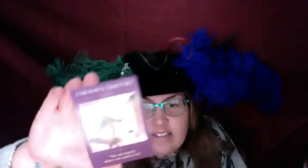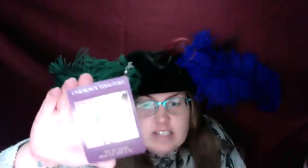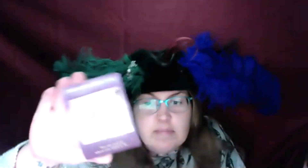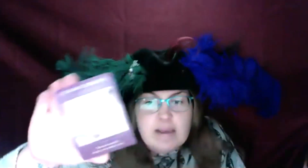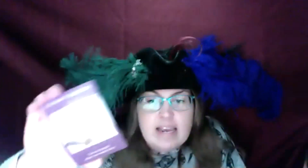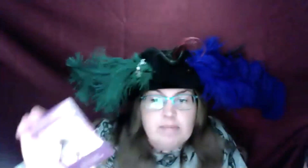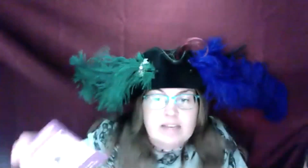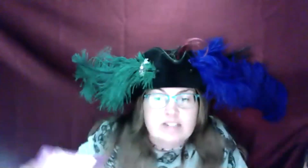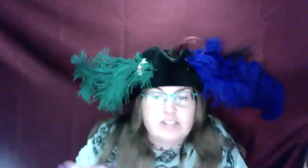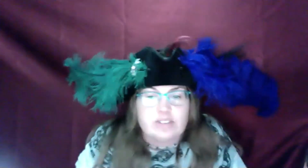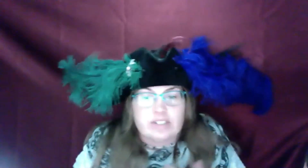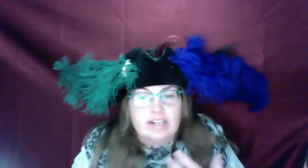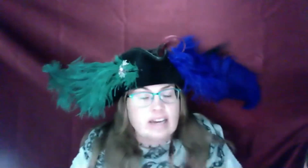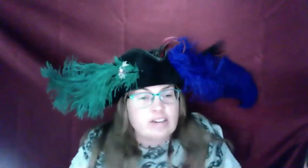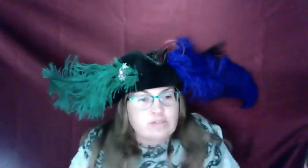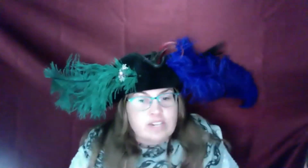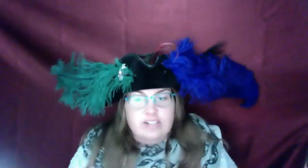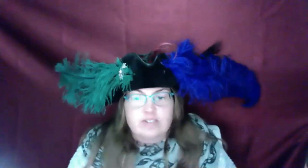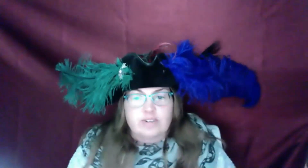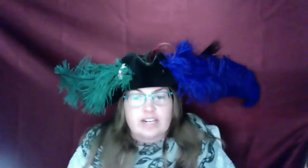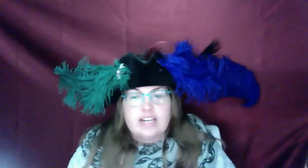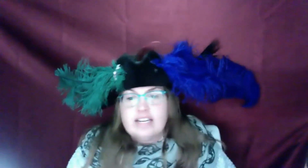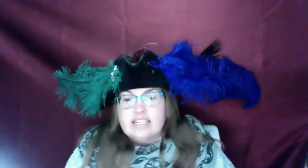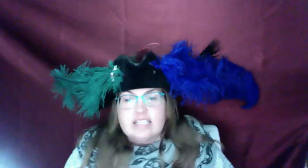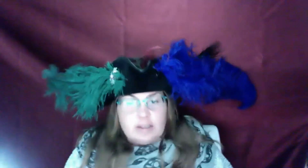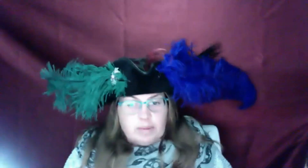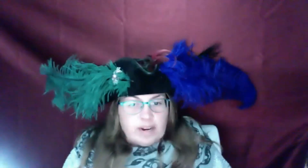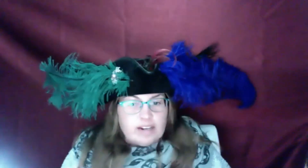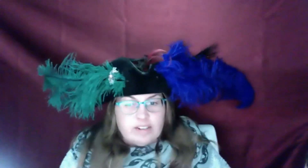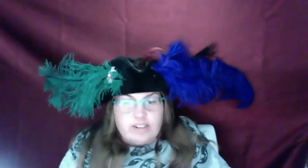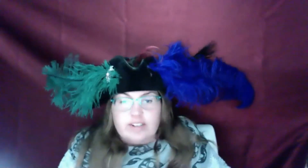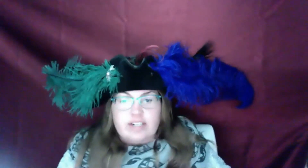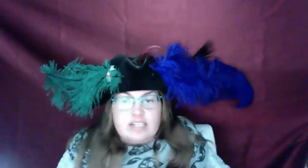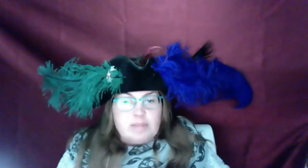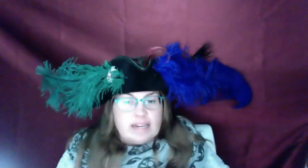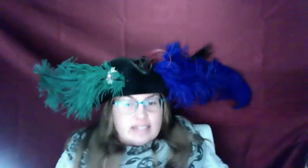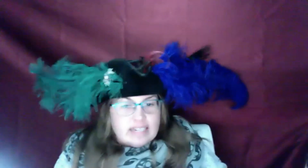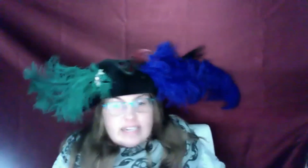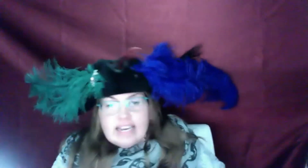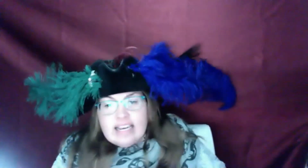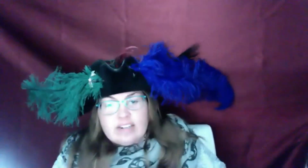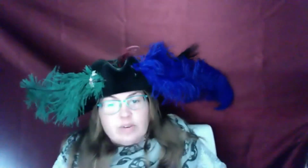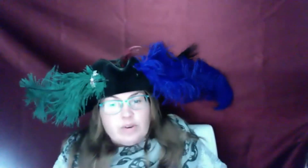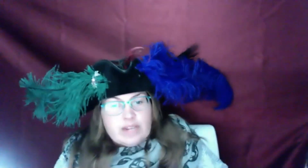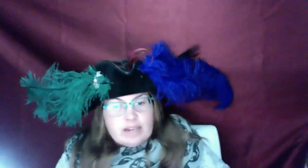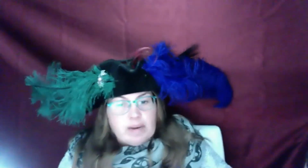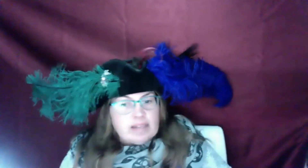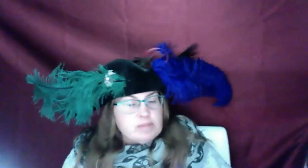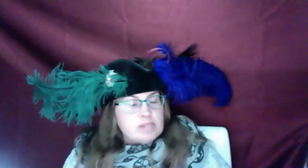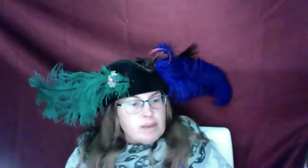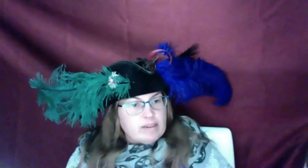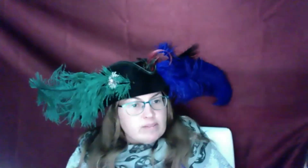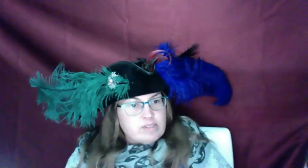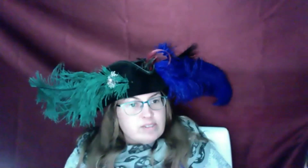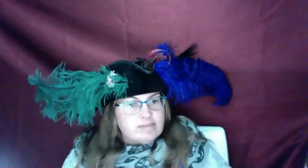instead of dismay because you're an unknown territory, celebrate your expanding and growing by leaps